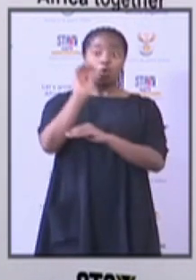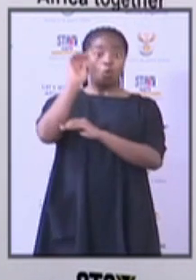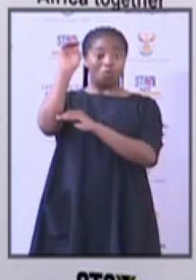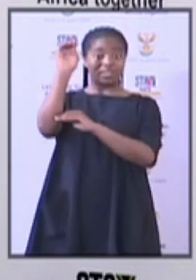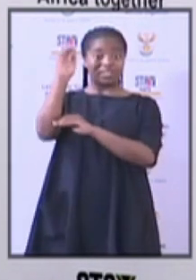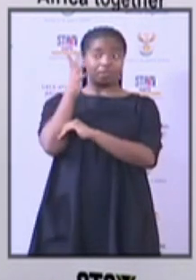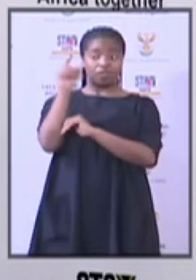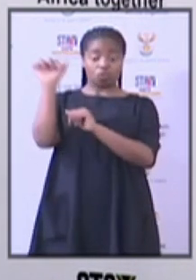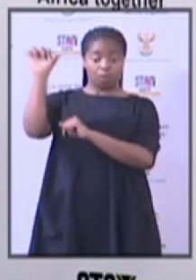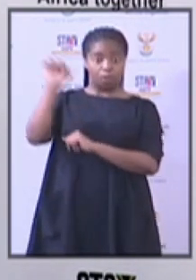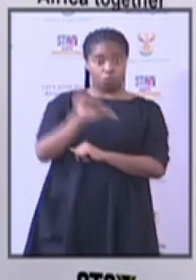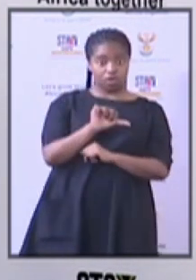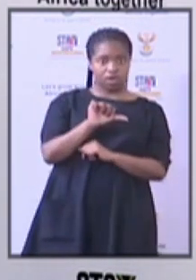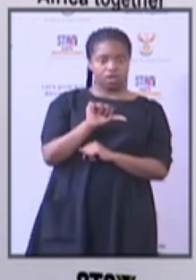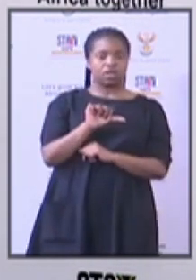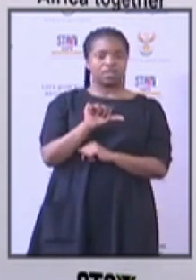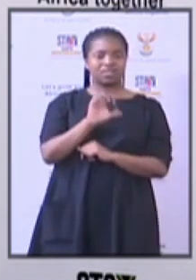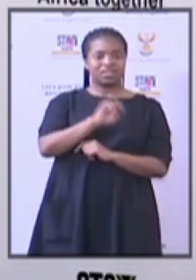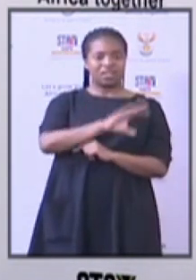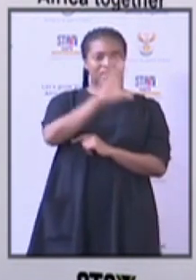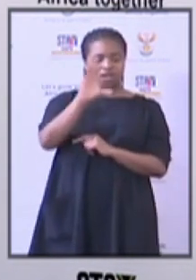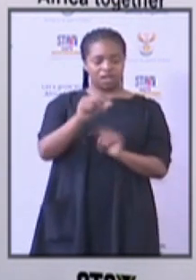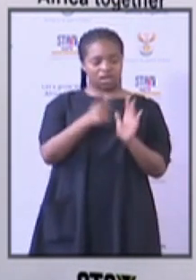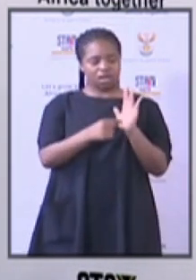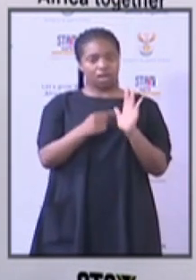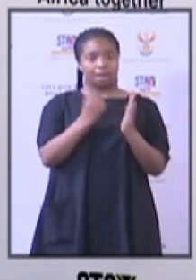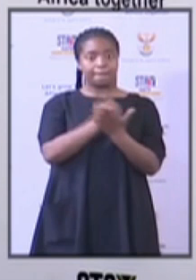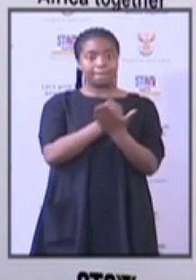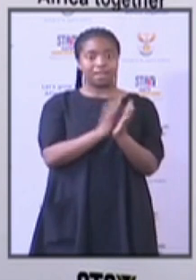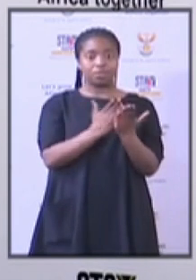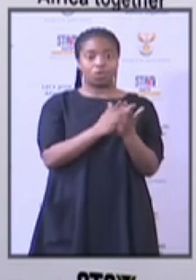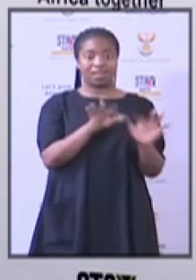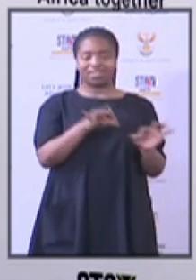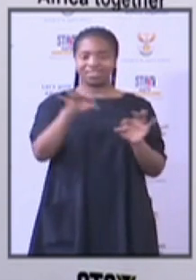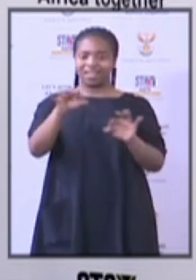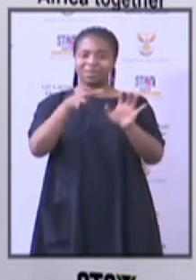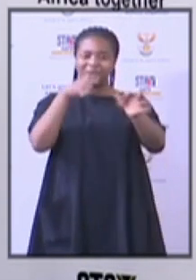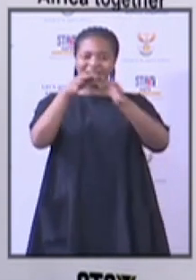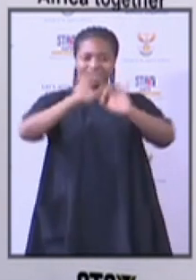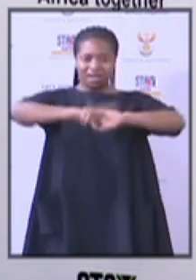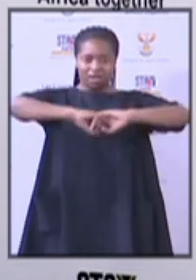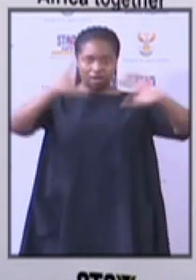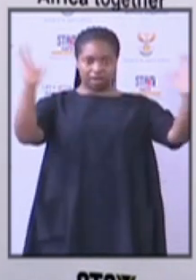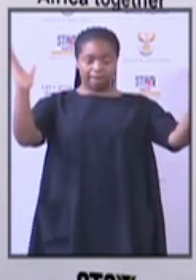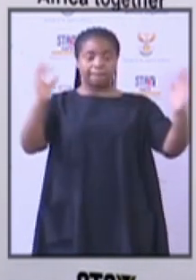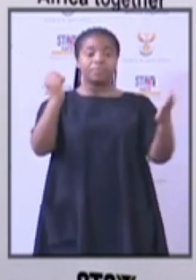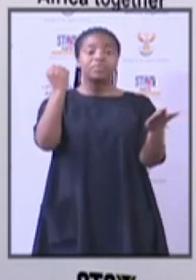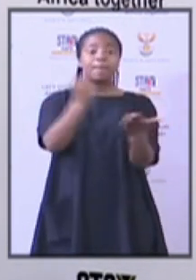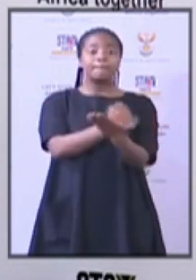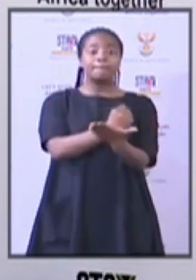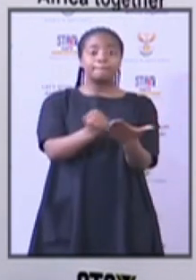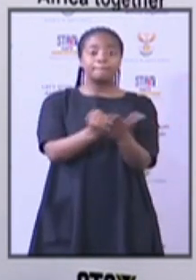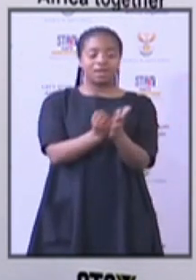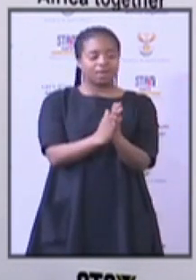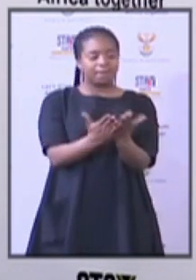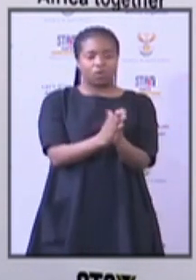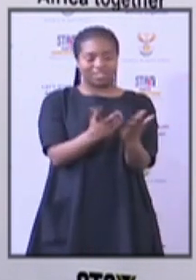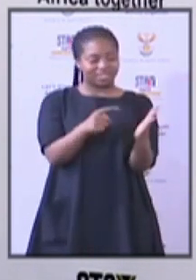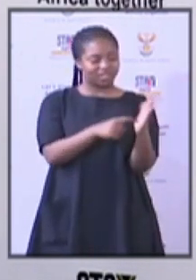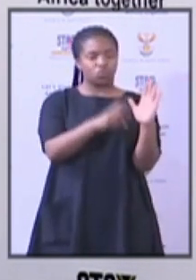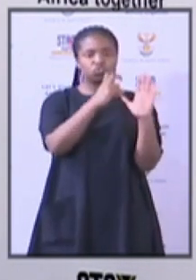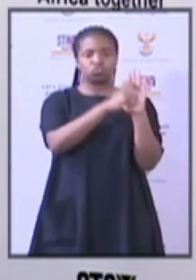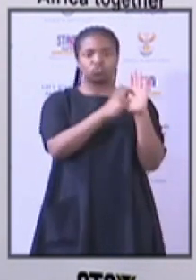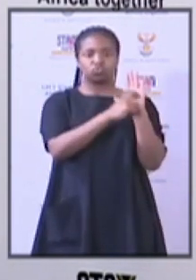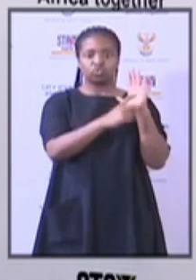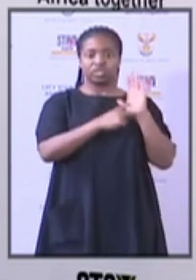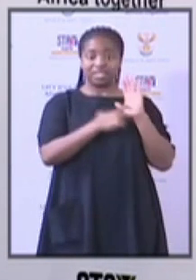extend passports. Let me make it very clear. The rules that governs passports are not rules of